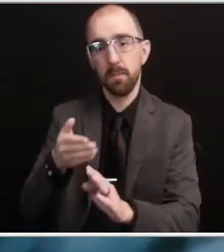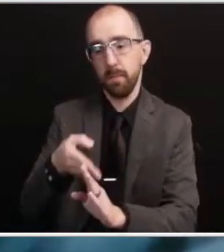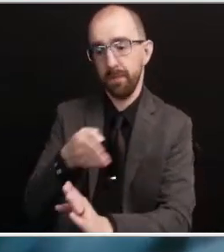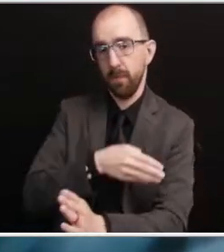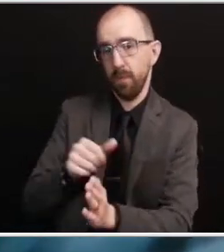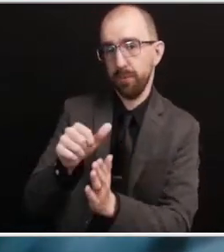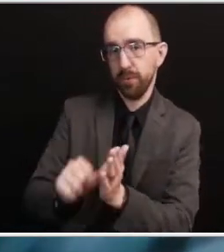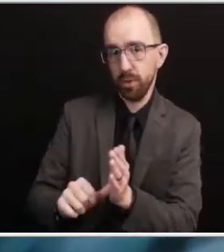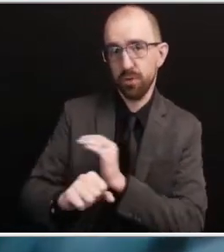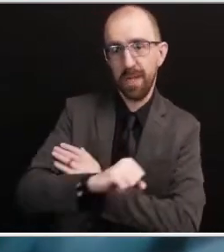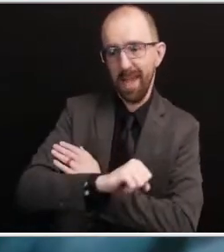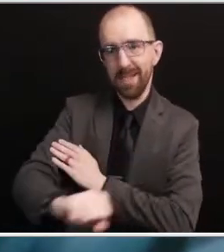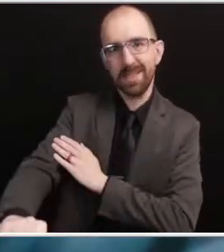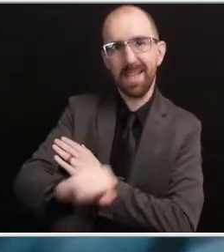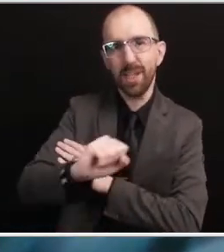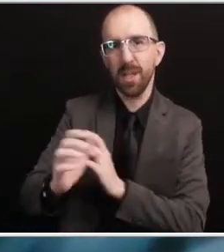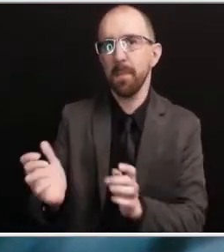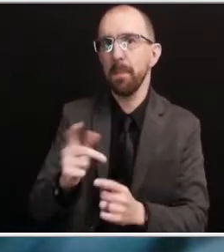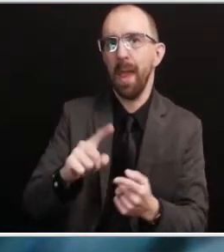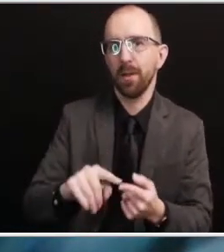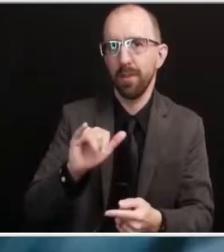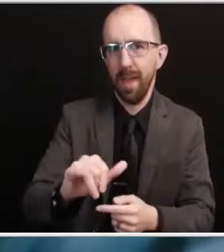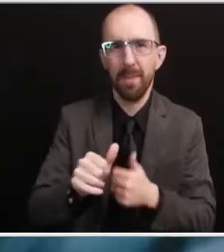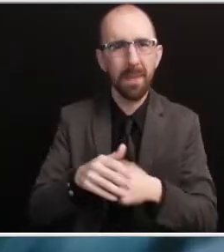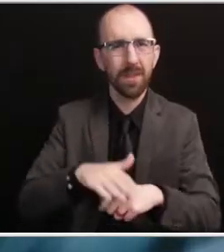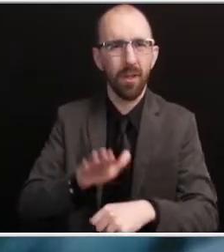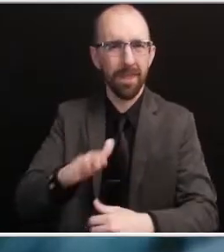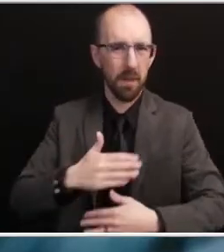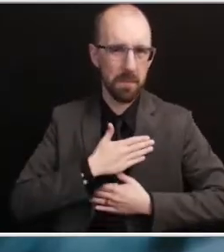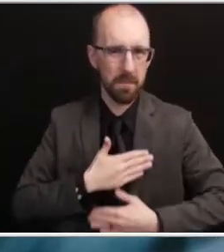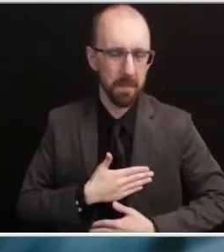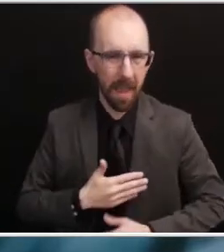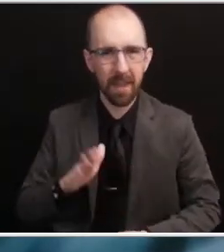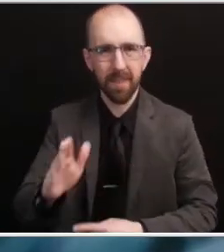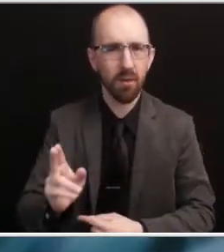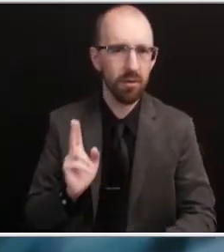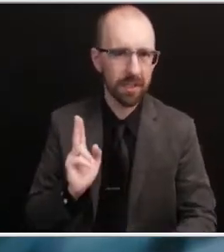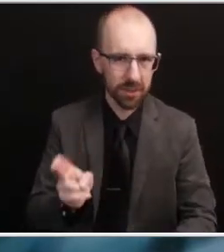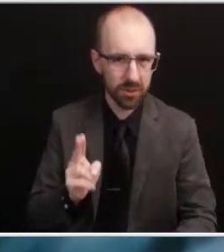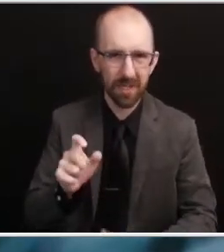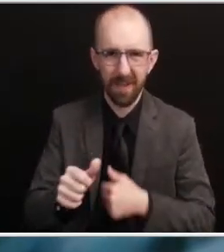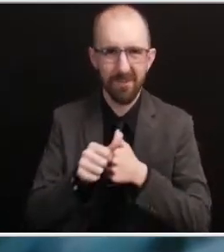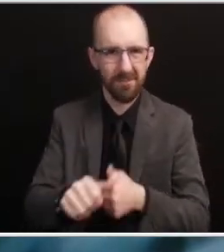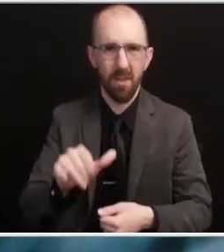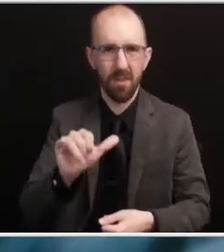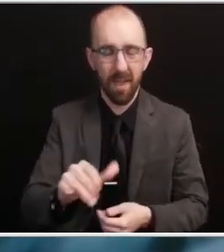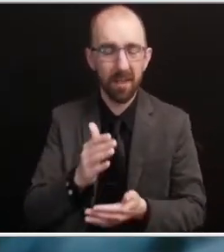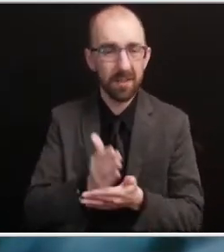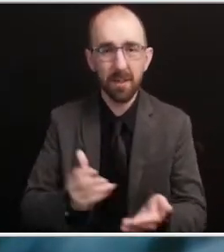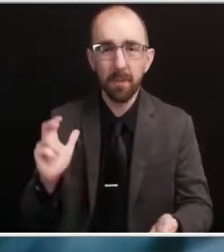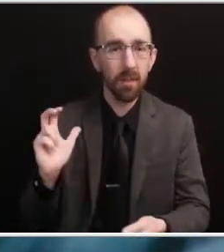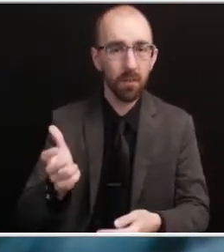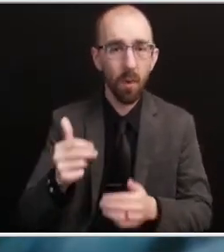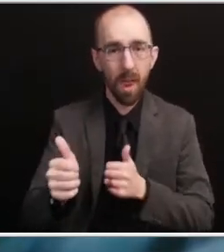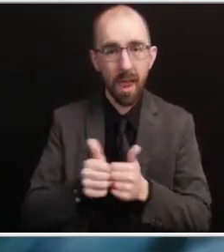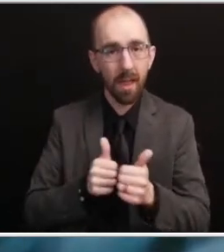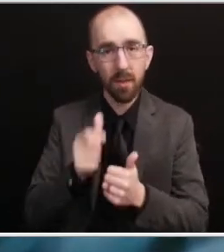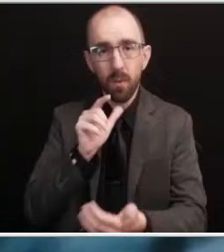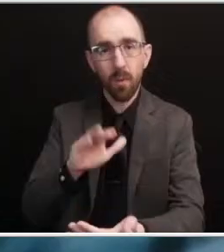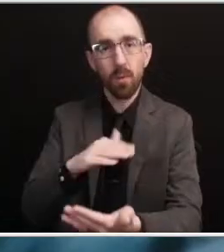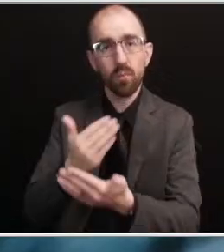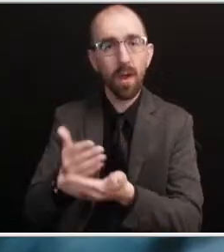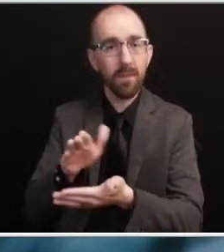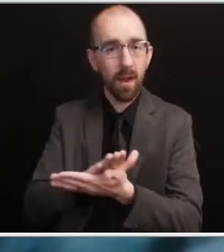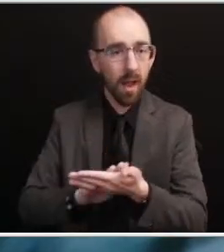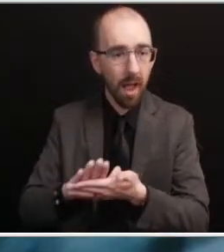extension. And that's based on their own anatomy, that's based on their history, because some throwing athletes who get to the collegiate level,